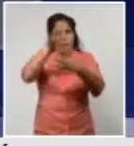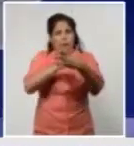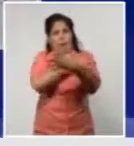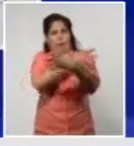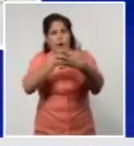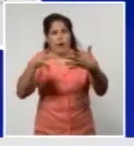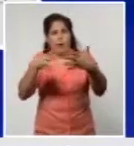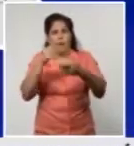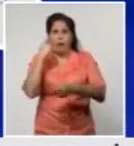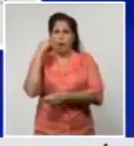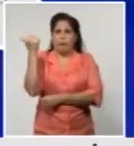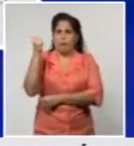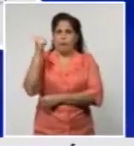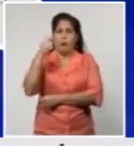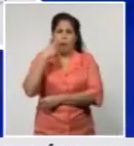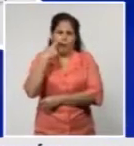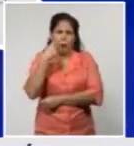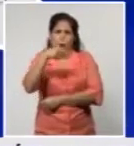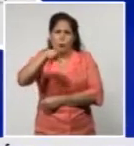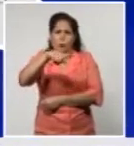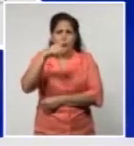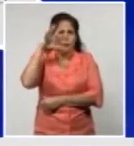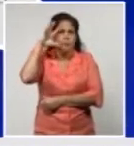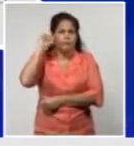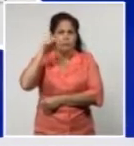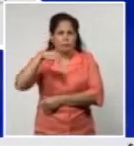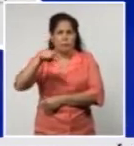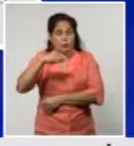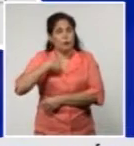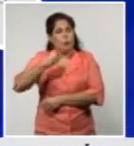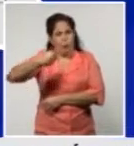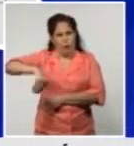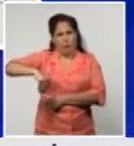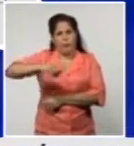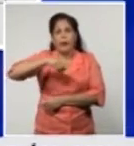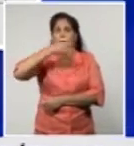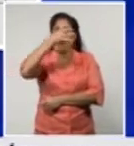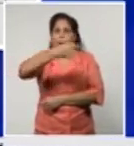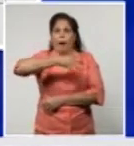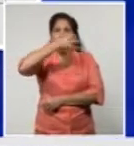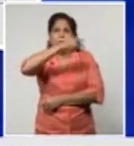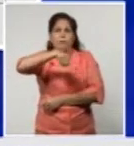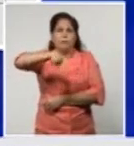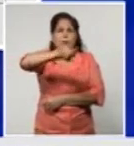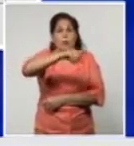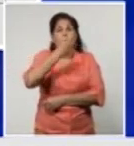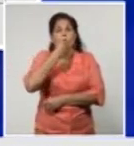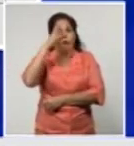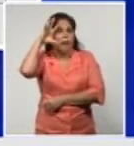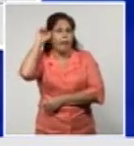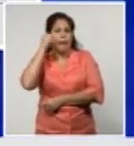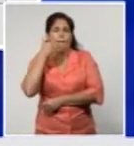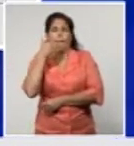There is a question, and first let's take a look at this chart that is going to help us